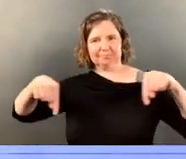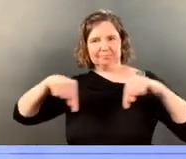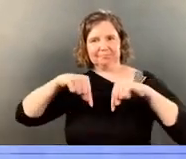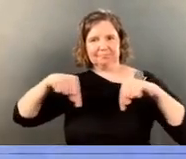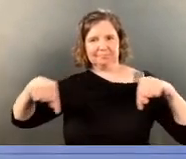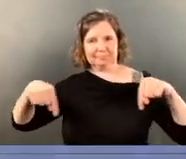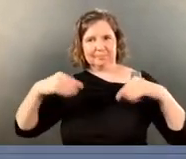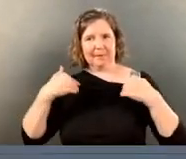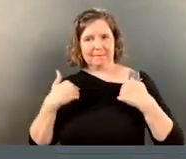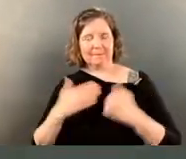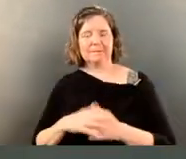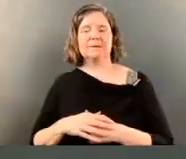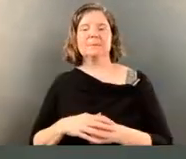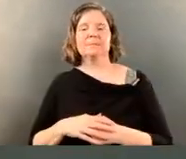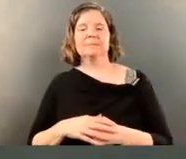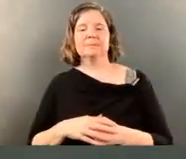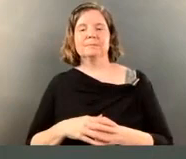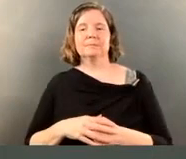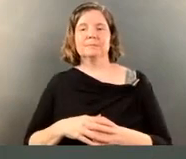below. And it's